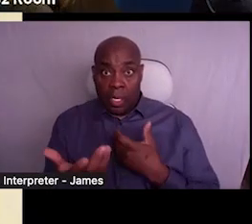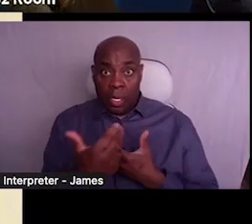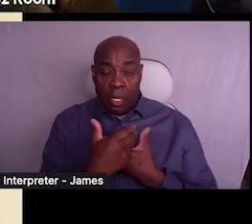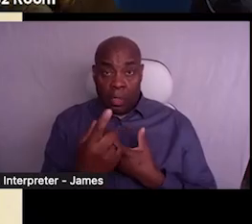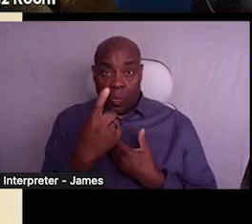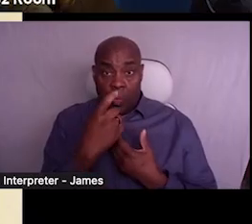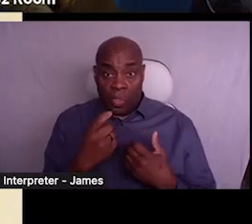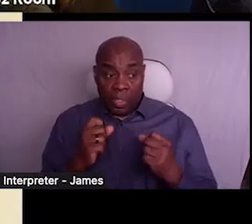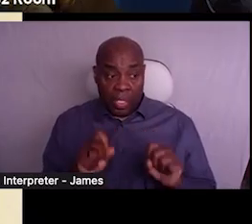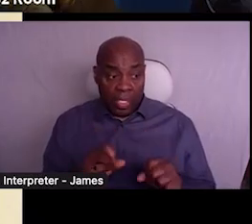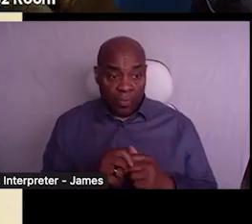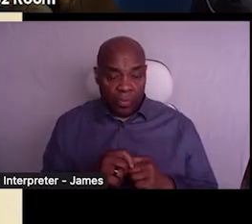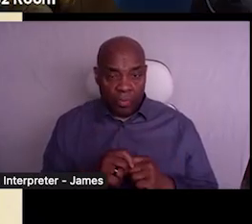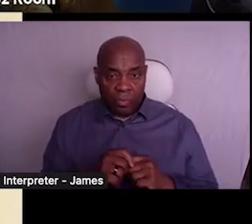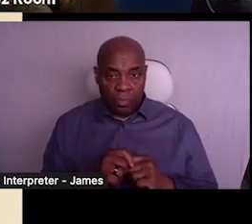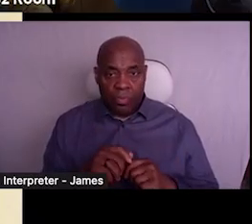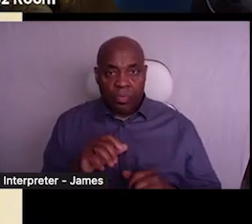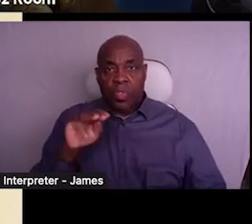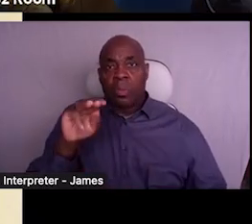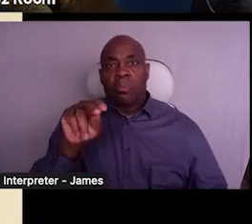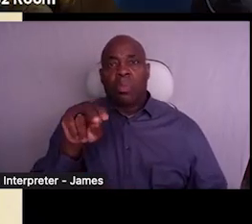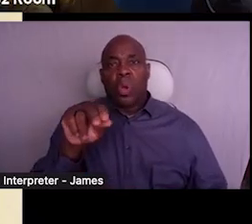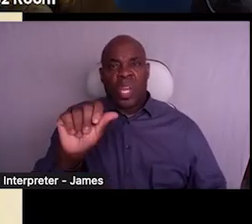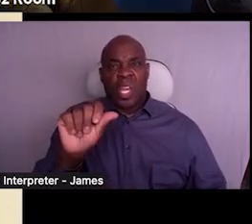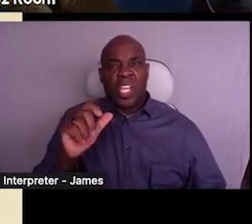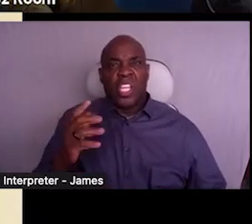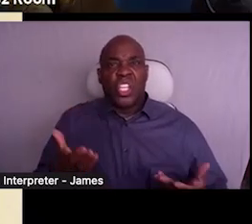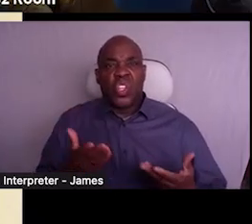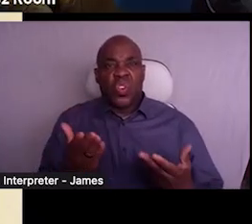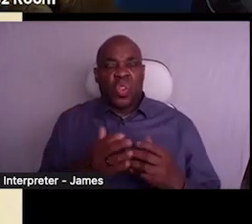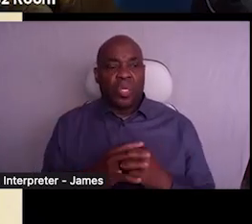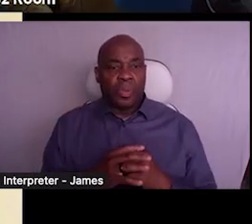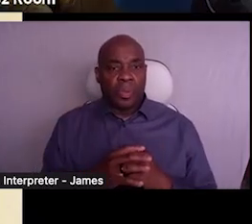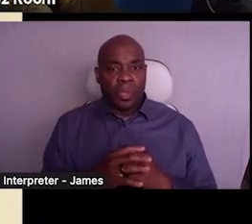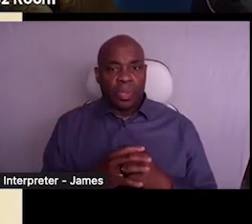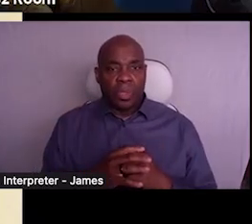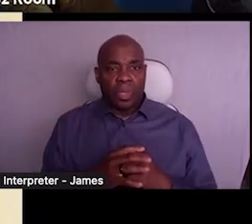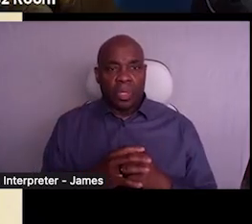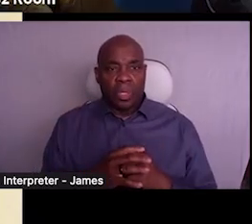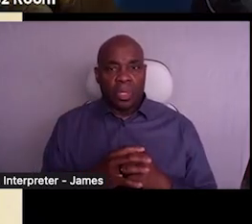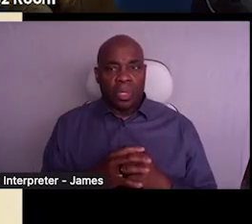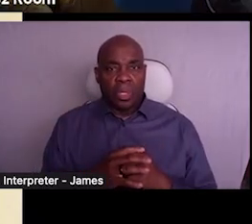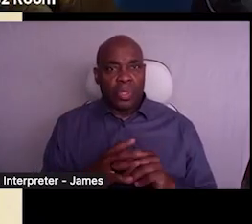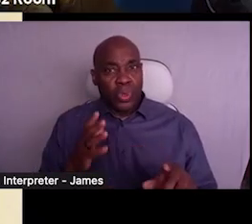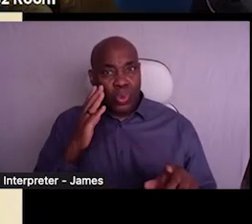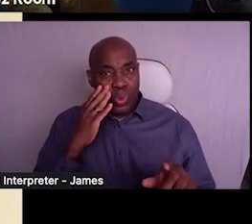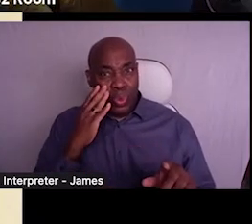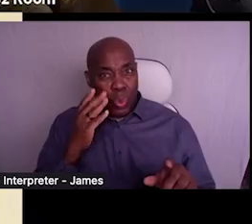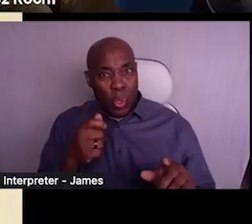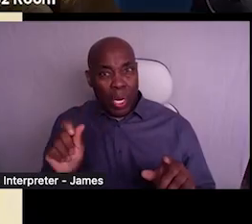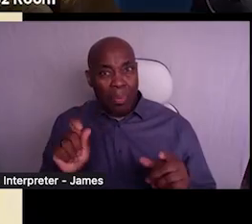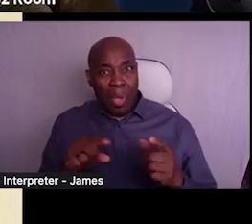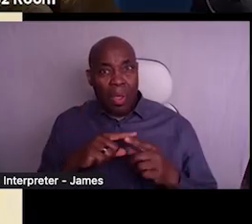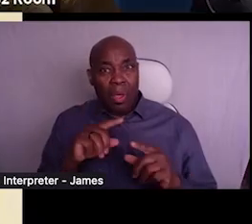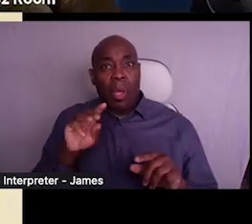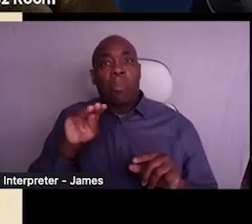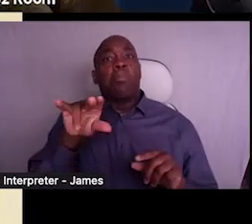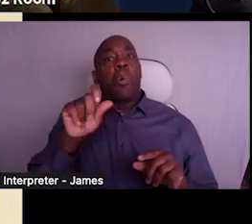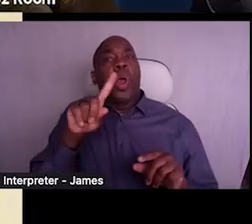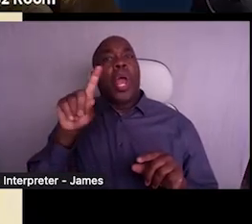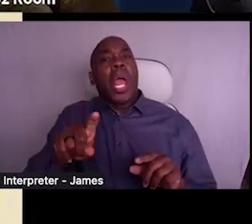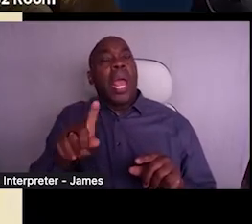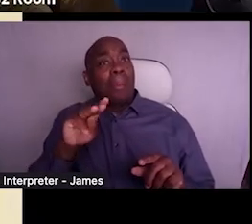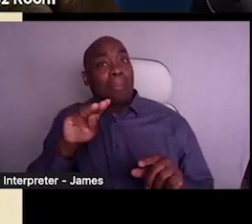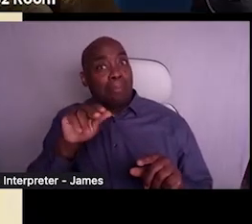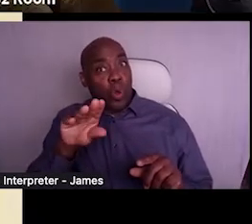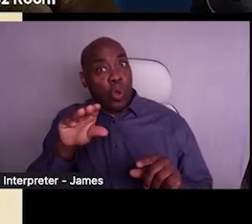sure. Yeah, but sorry, this is Mona here, and do you by any chance know about Massachusetts? Like, this is the first time I